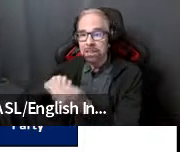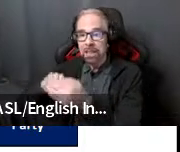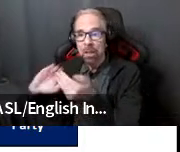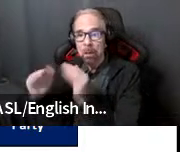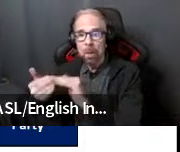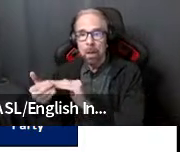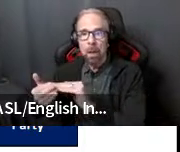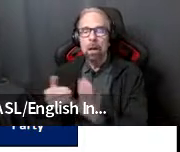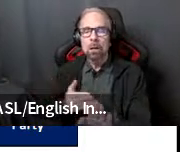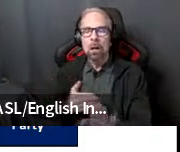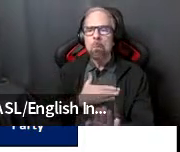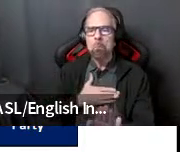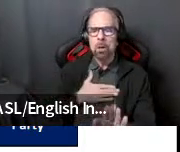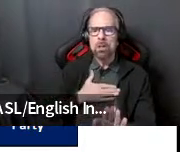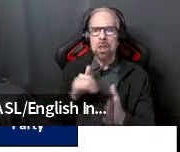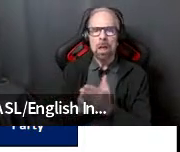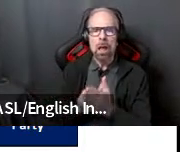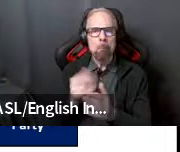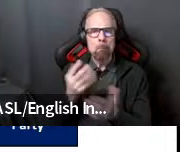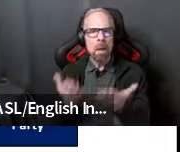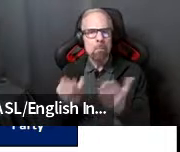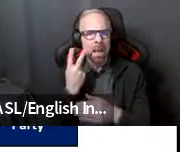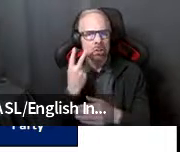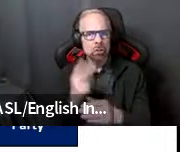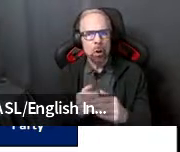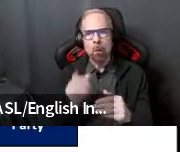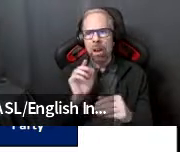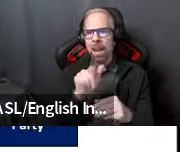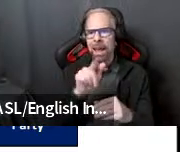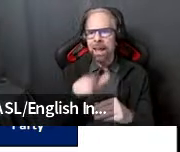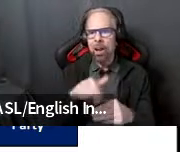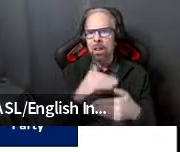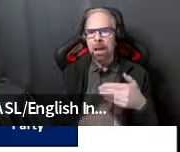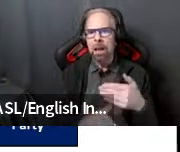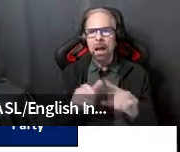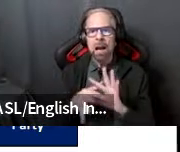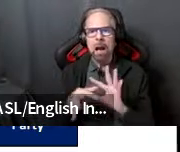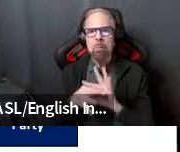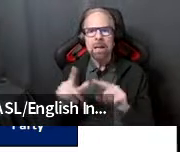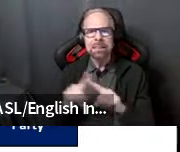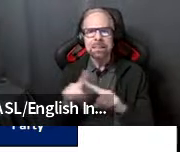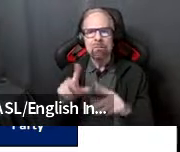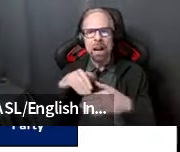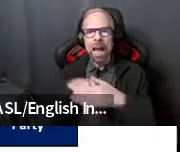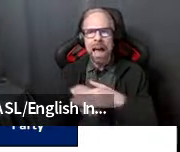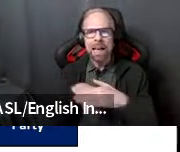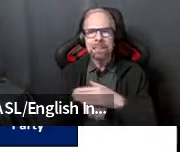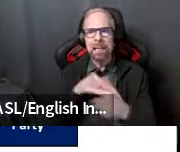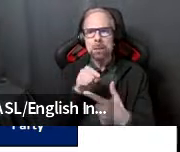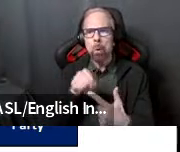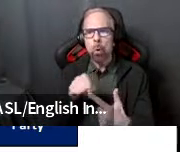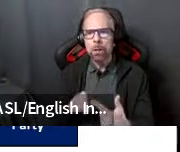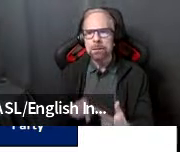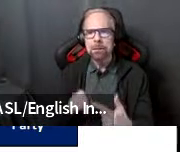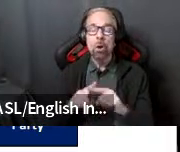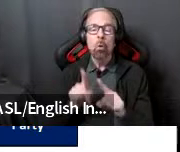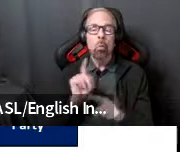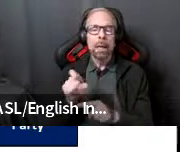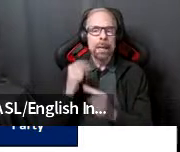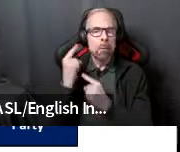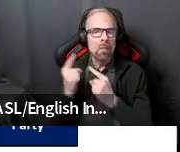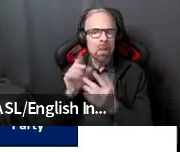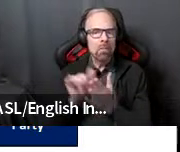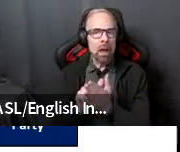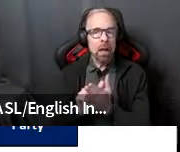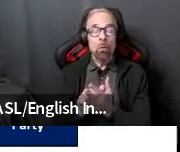saw later down in the list comments about other access points, and I think we really need to be thinking about, as we're